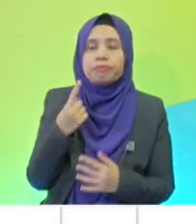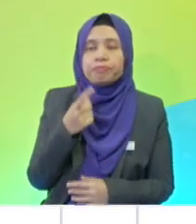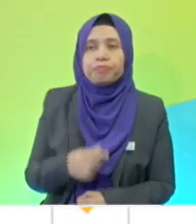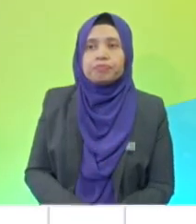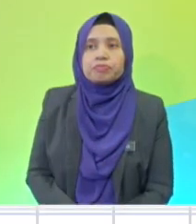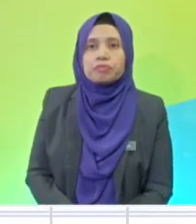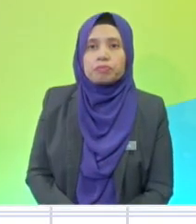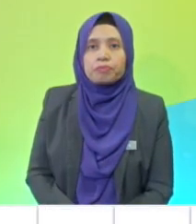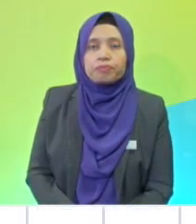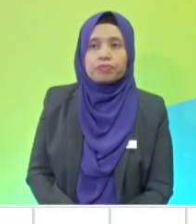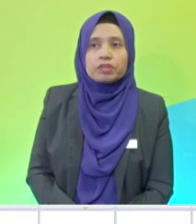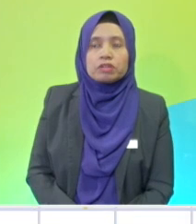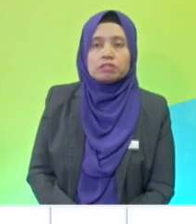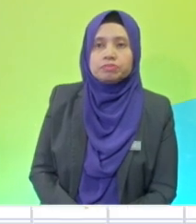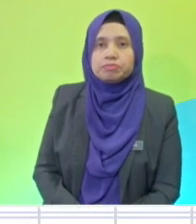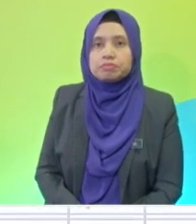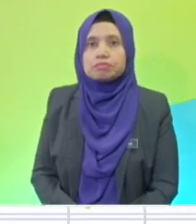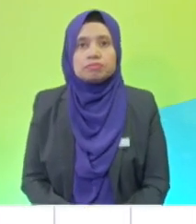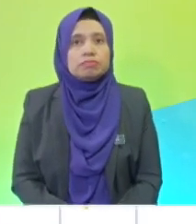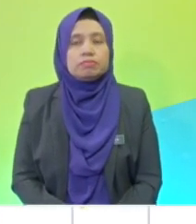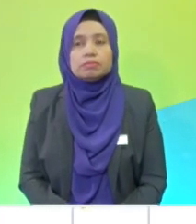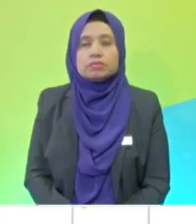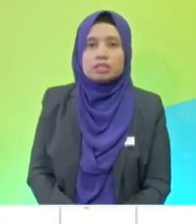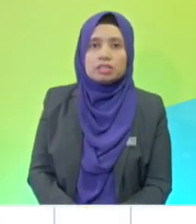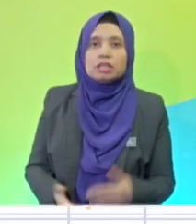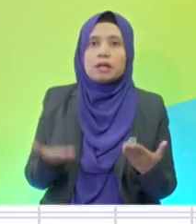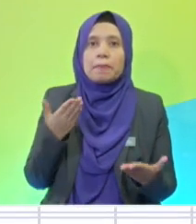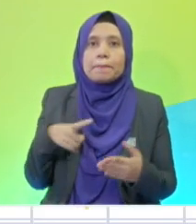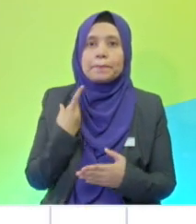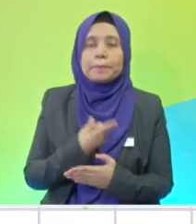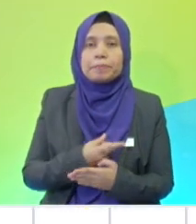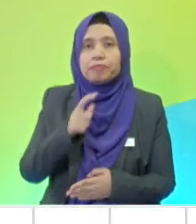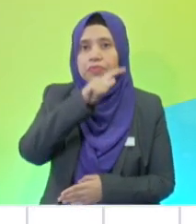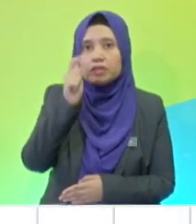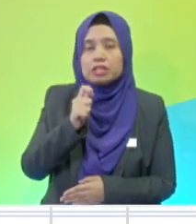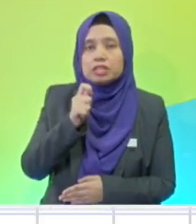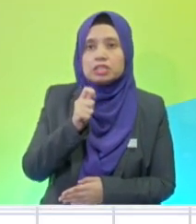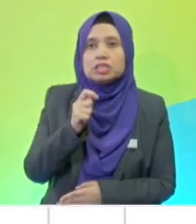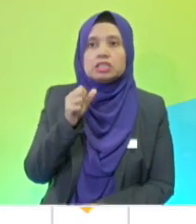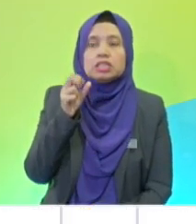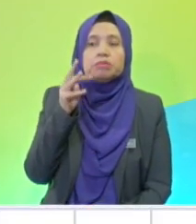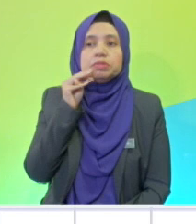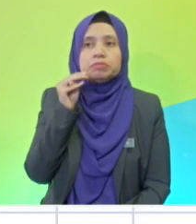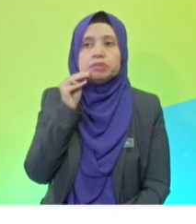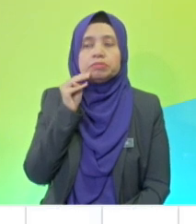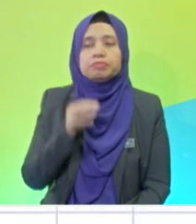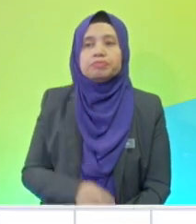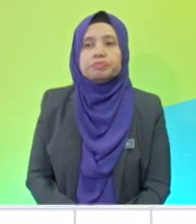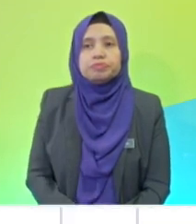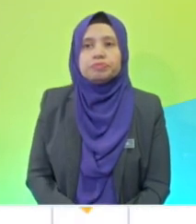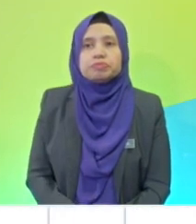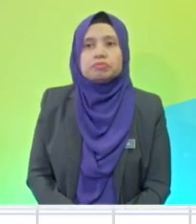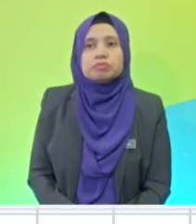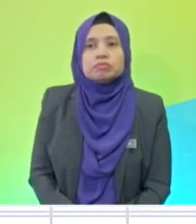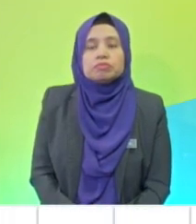Please pick a Okay. pupil. Is it Okay, maybe we can ask Shamimi. Shamimi? Come on,